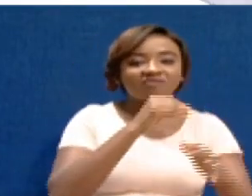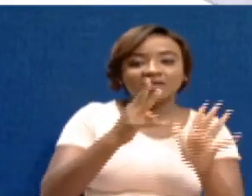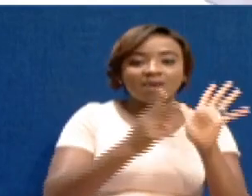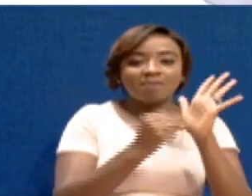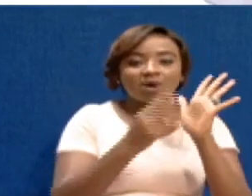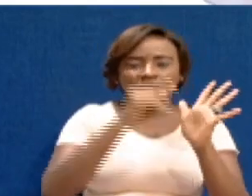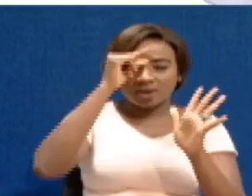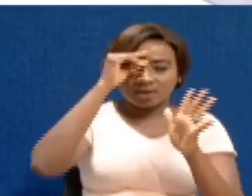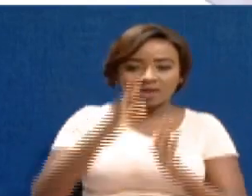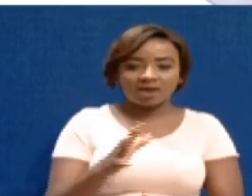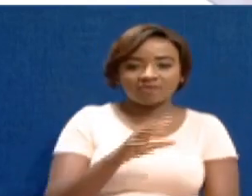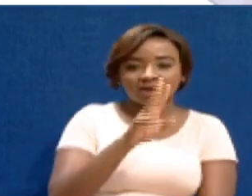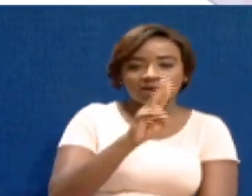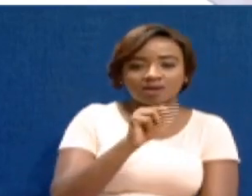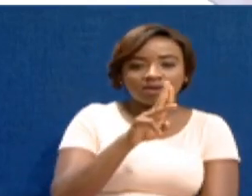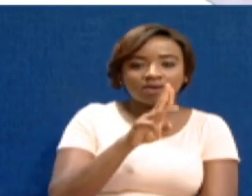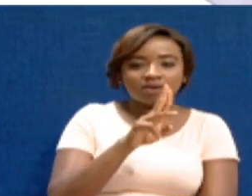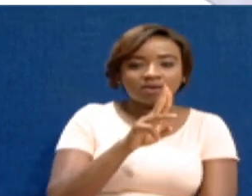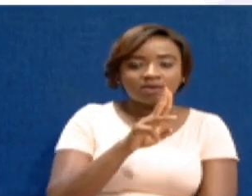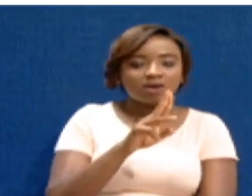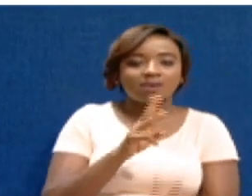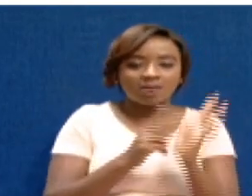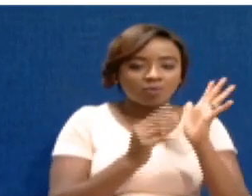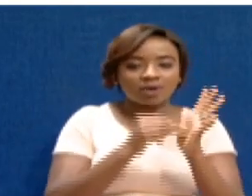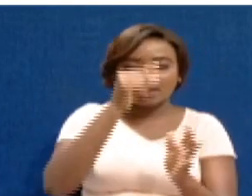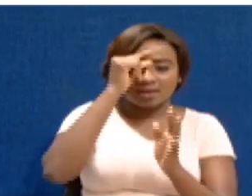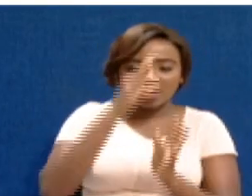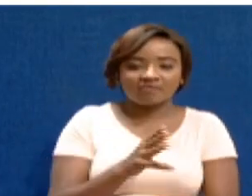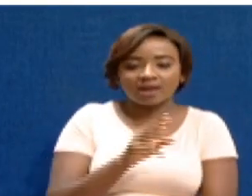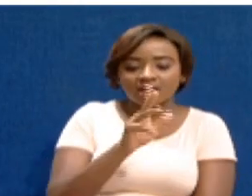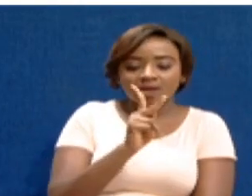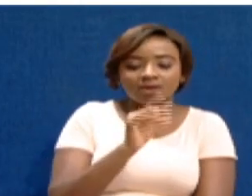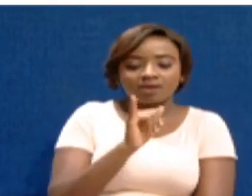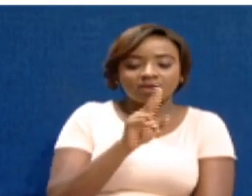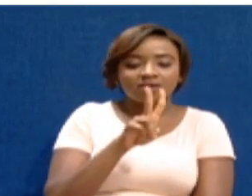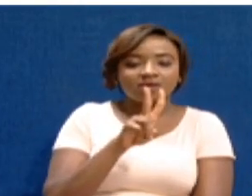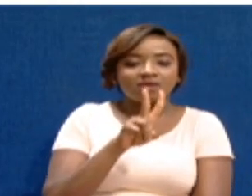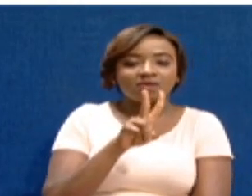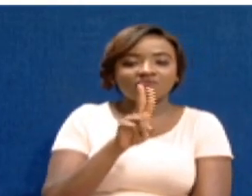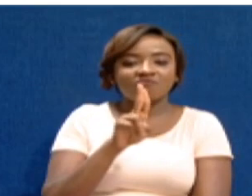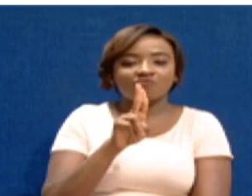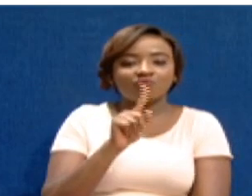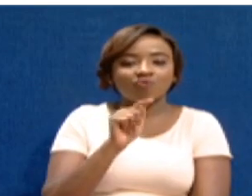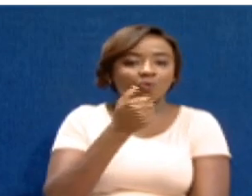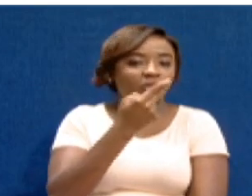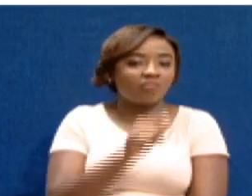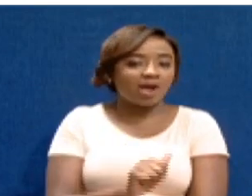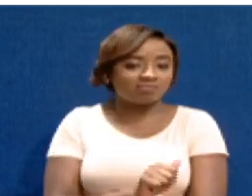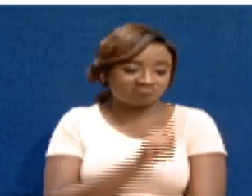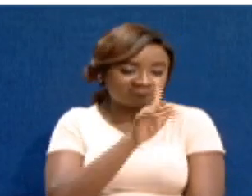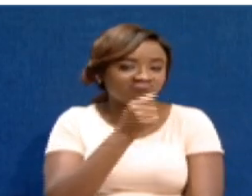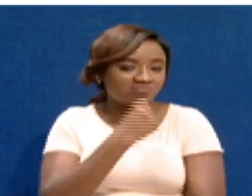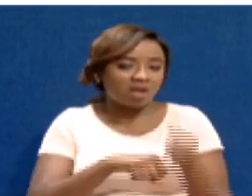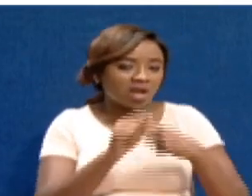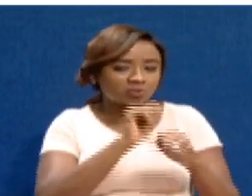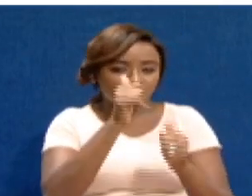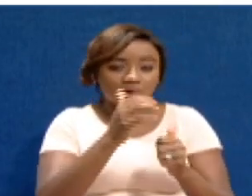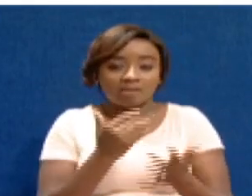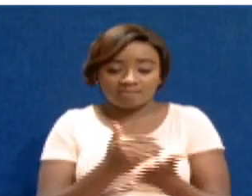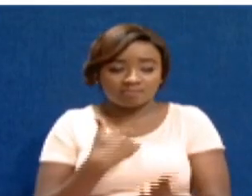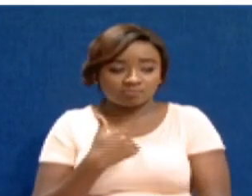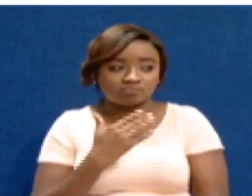what is on the table, then we shall be able to make a decision at that stage. But at least